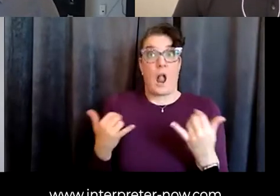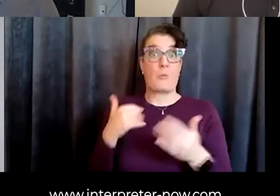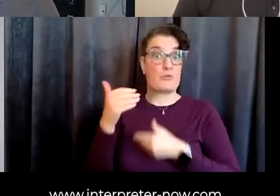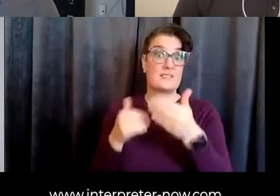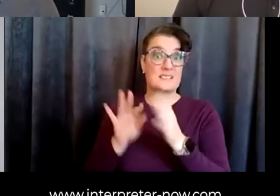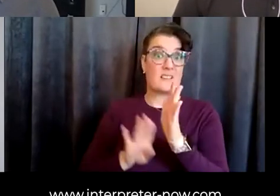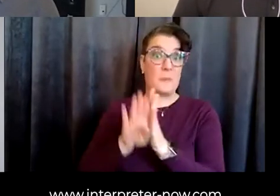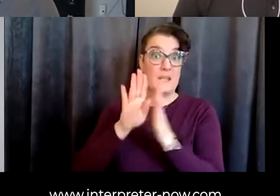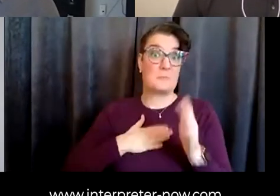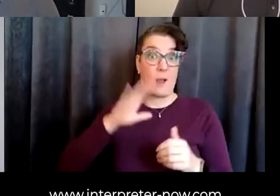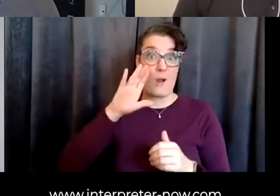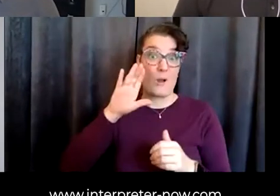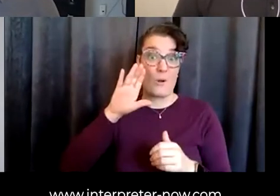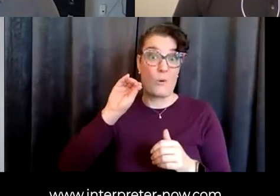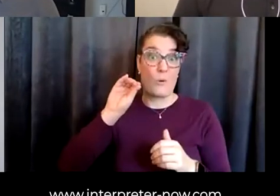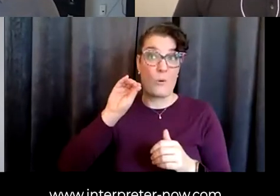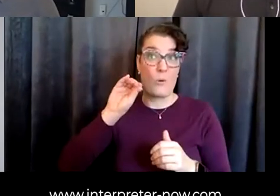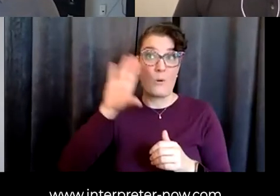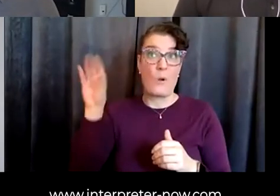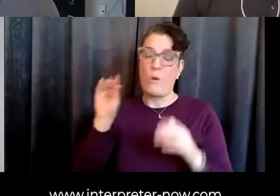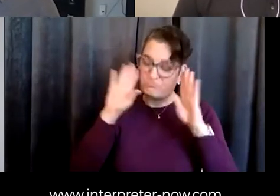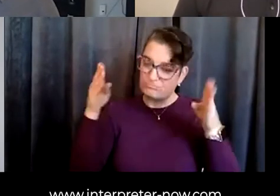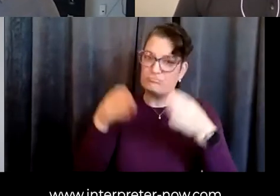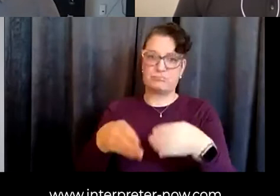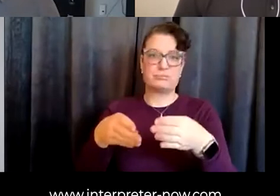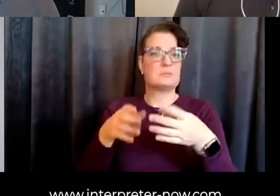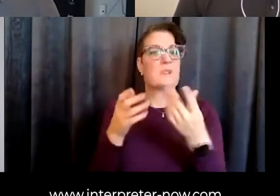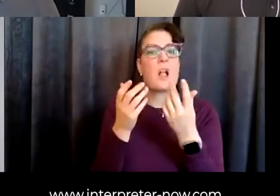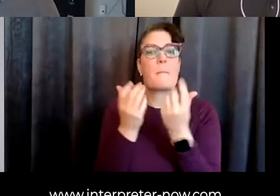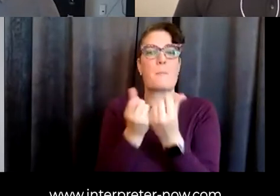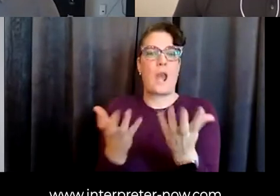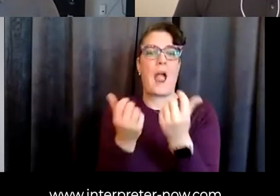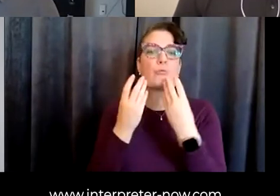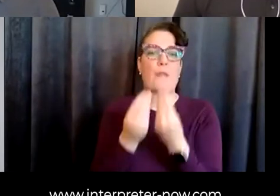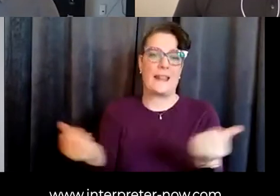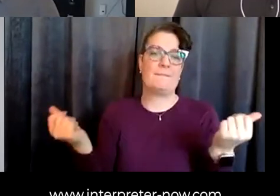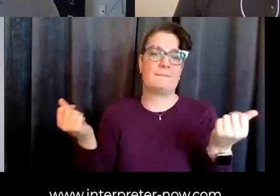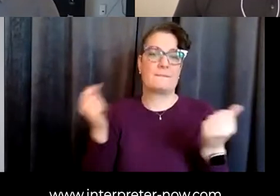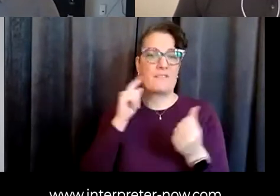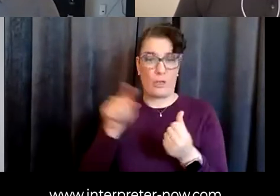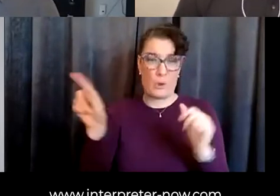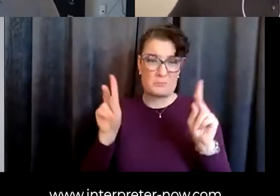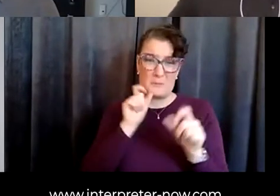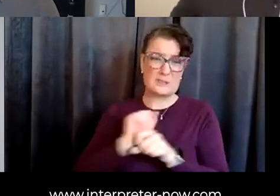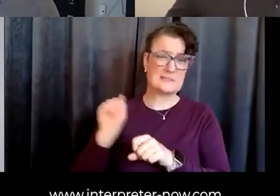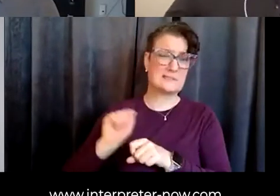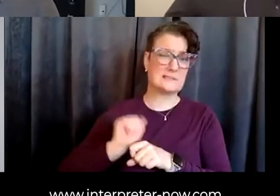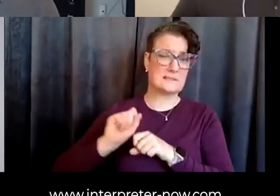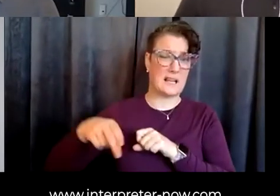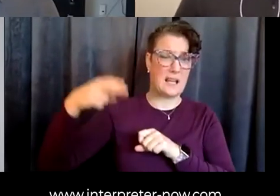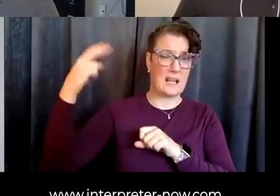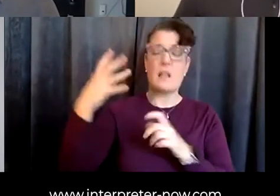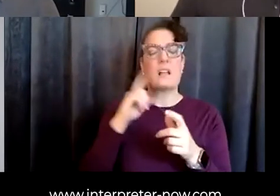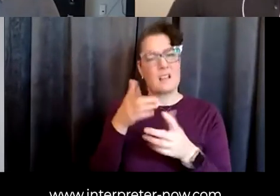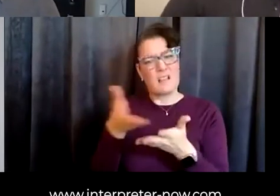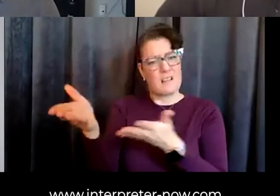completely focused on burnout relief, providing comprehensive and practical support for those high performers to empower them to be